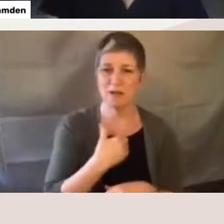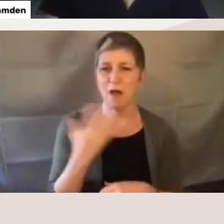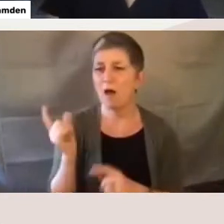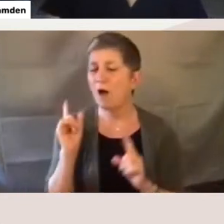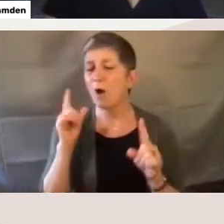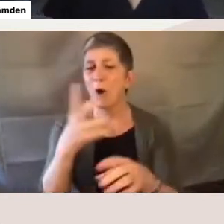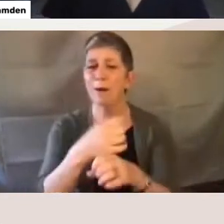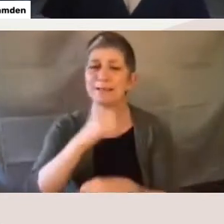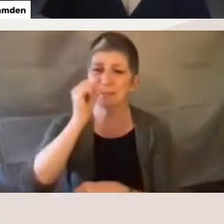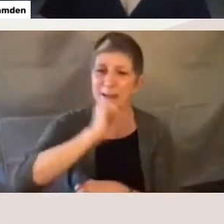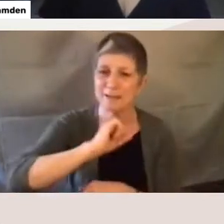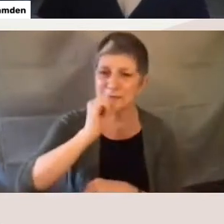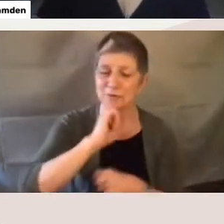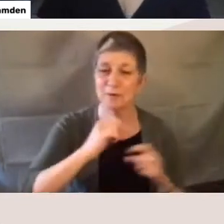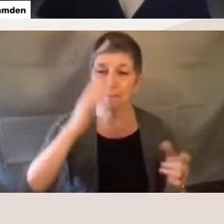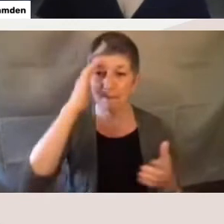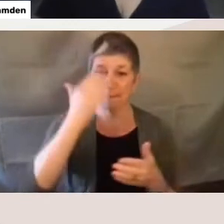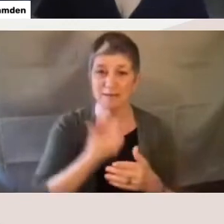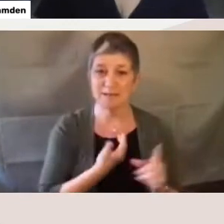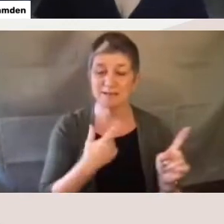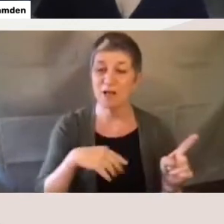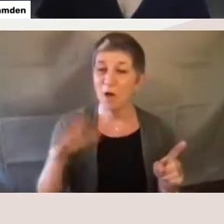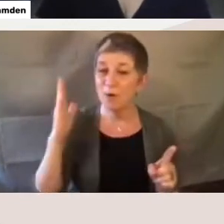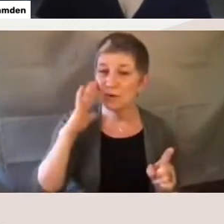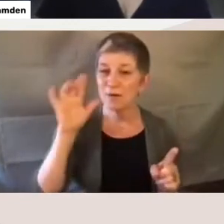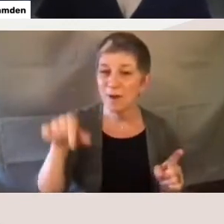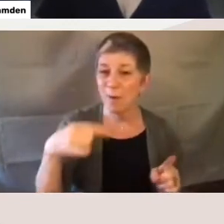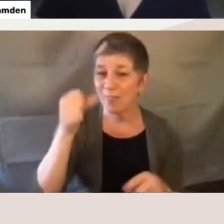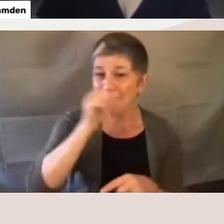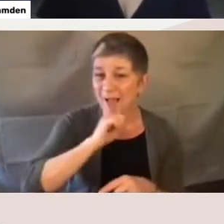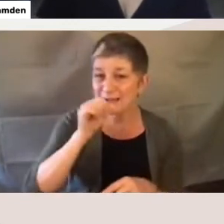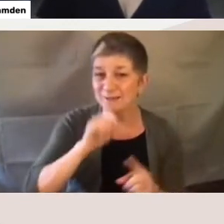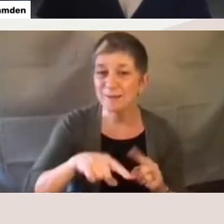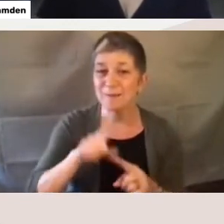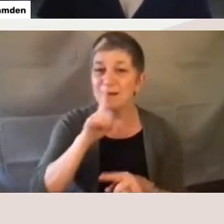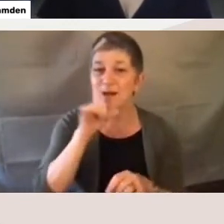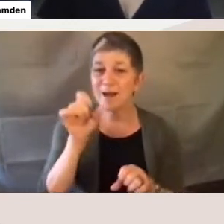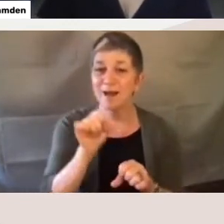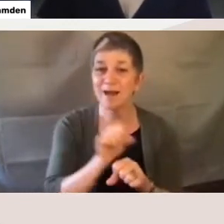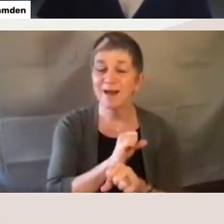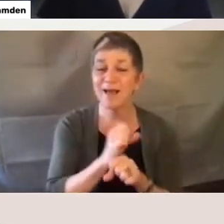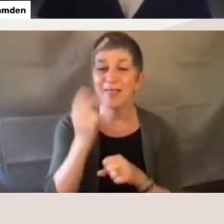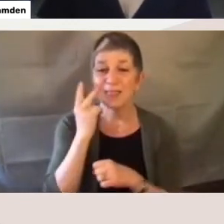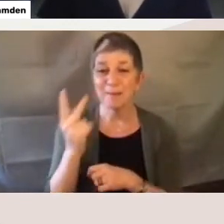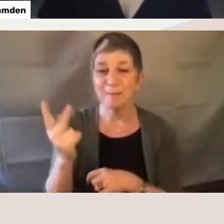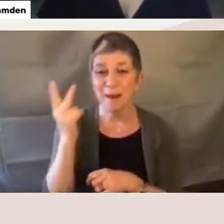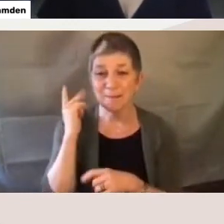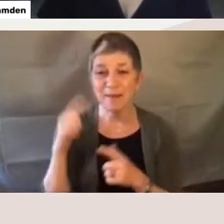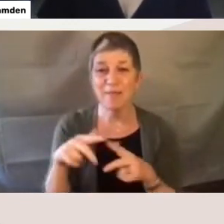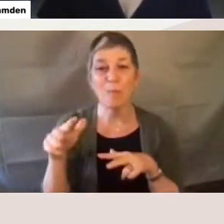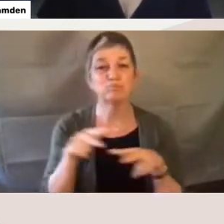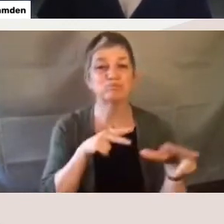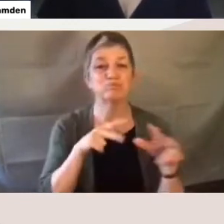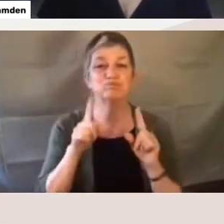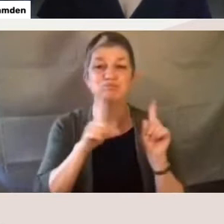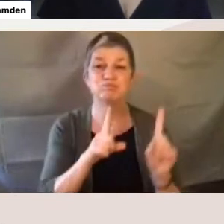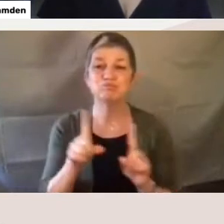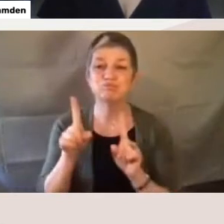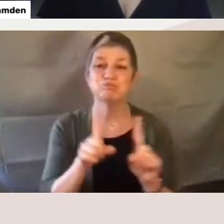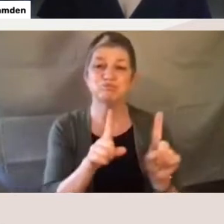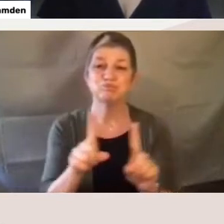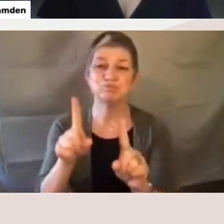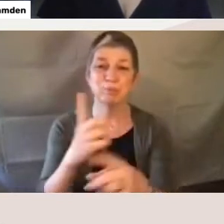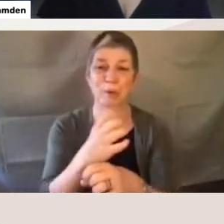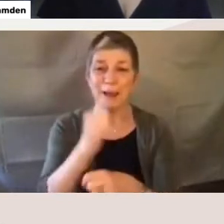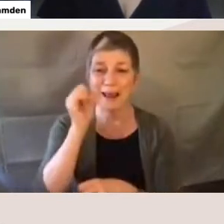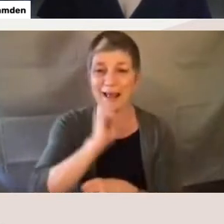grab some ice cream," and he's like, it's not just the ice cream, mom, but it's actually as well the memory that we're walking together to go get some ice cream. So